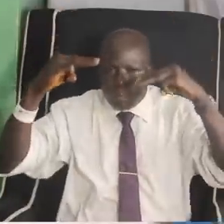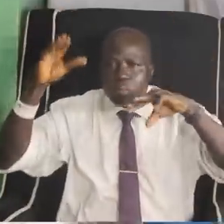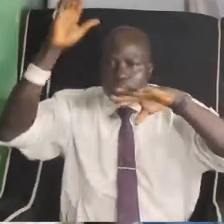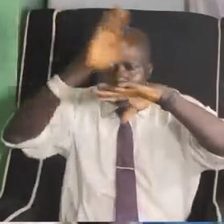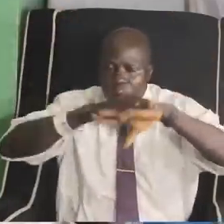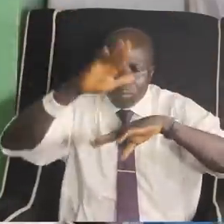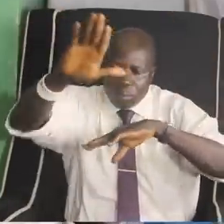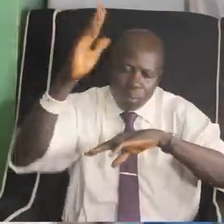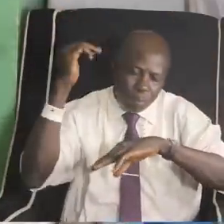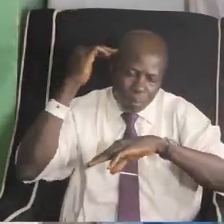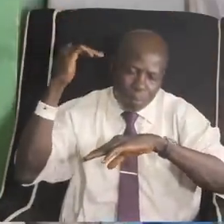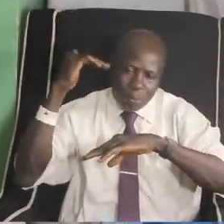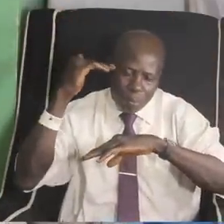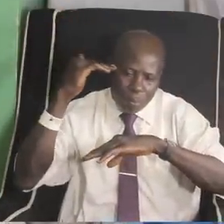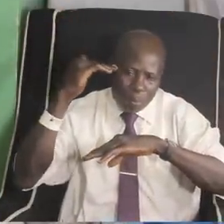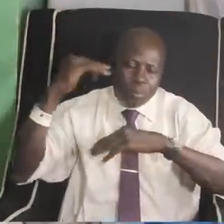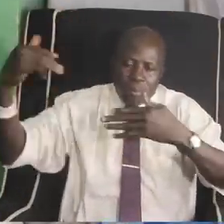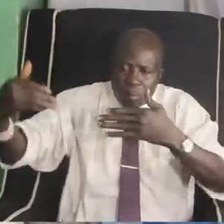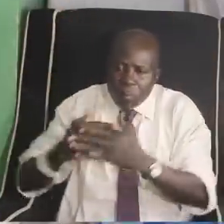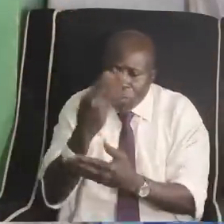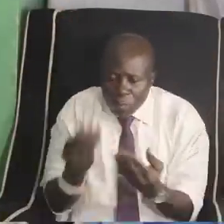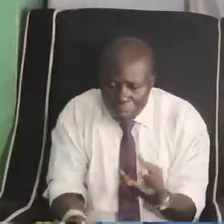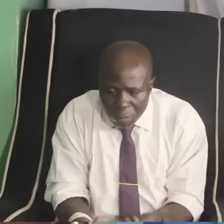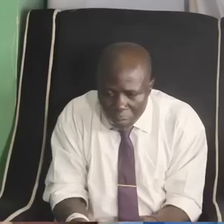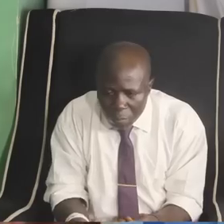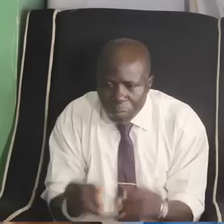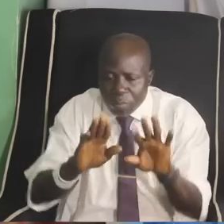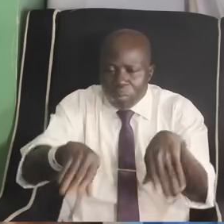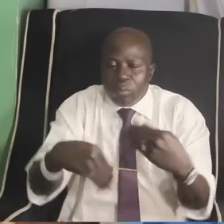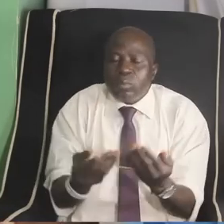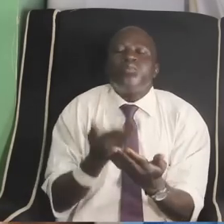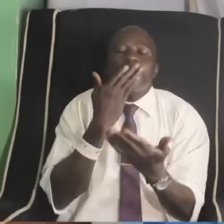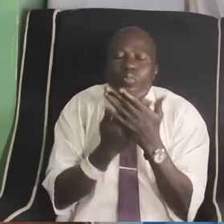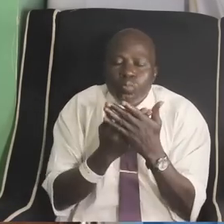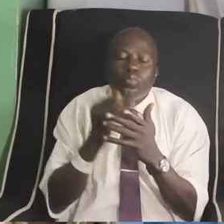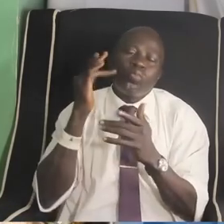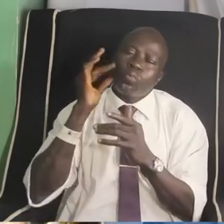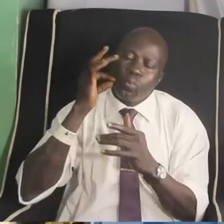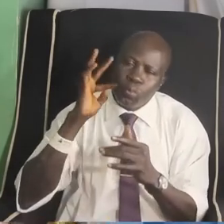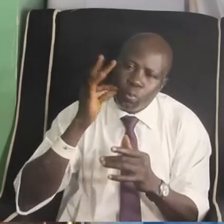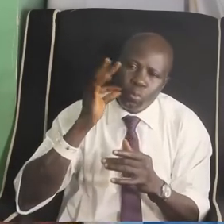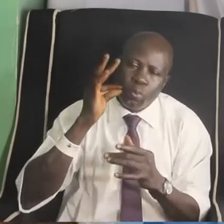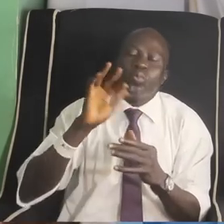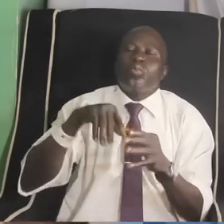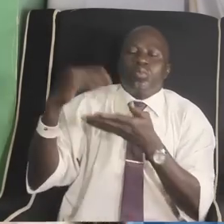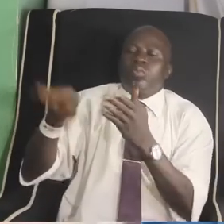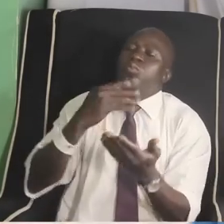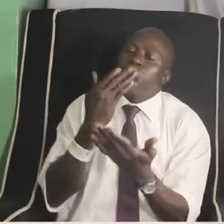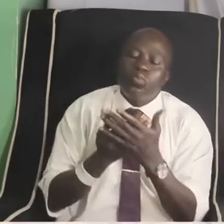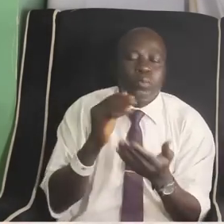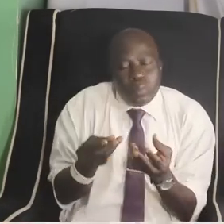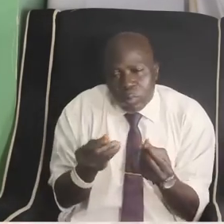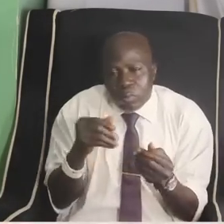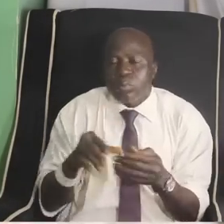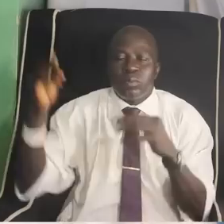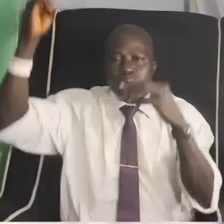Deal from heaven. You are the only deal from the you for the right. You for the one right.